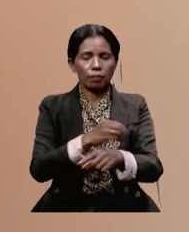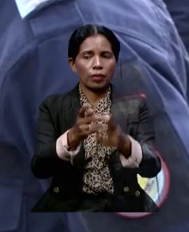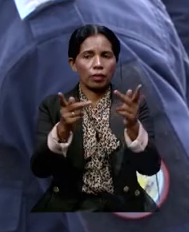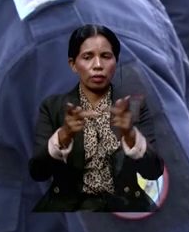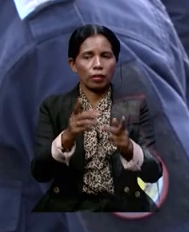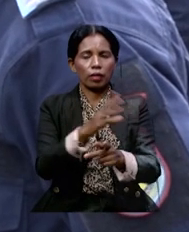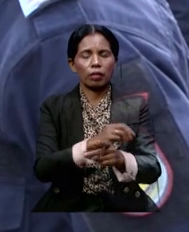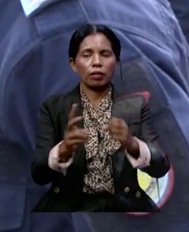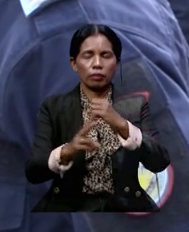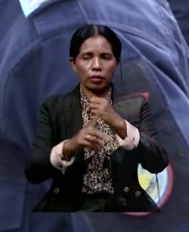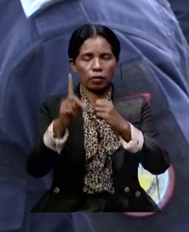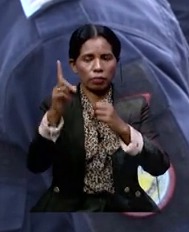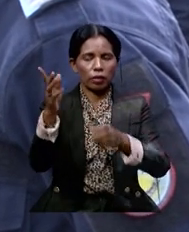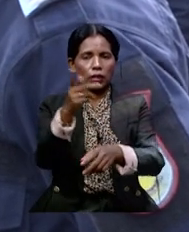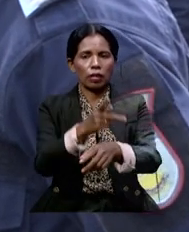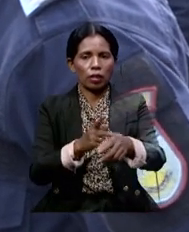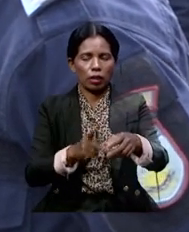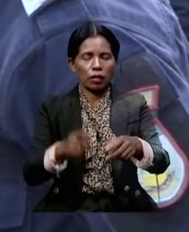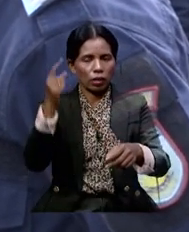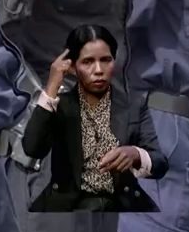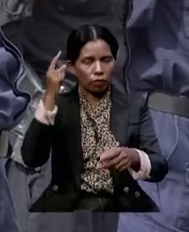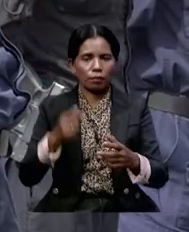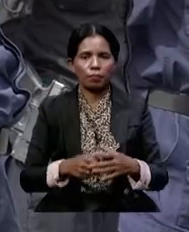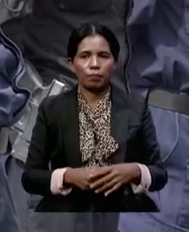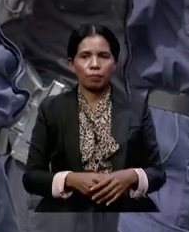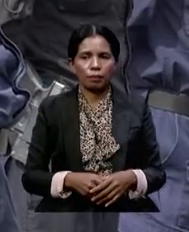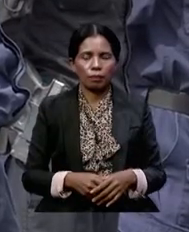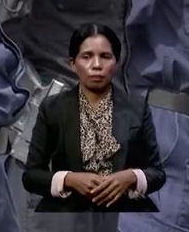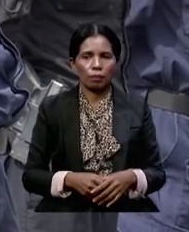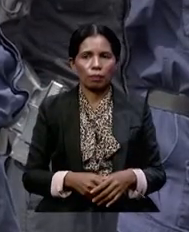resulta vítima ida etancane que a parte ulo. João Carlos Tomás Soares, GMN.